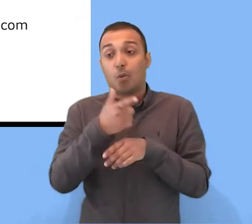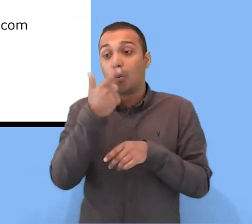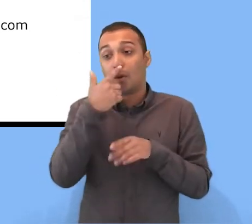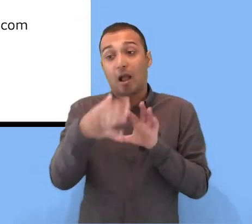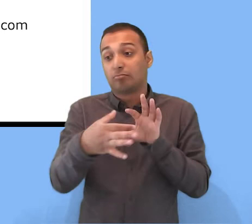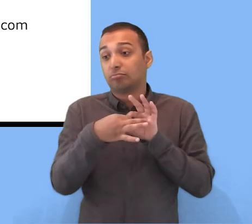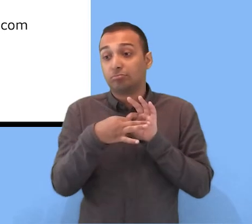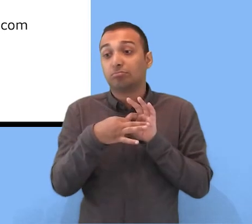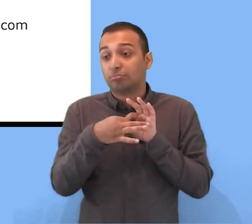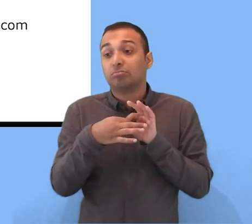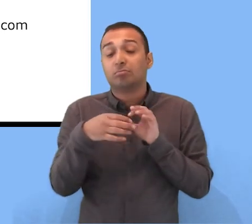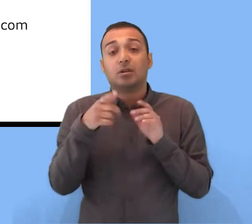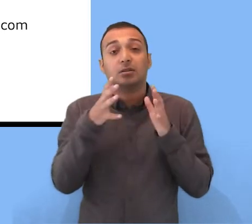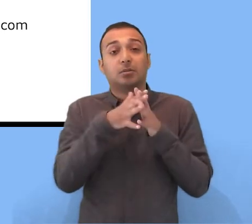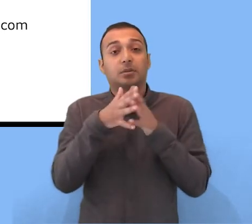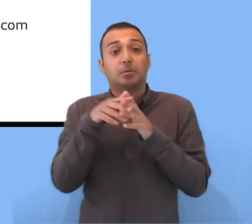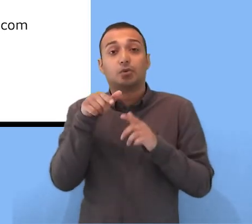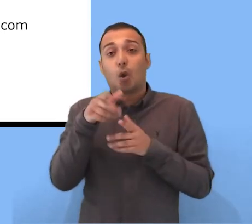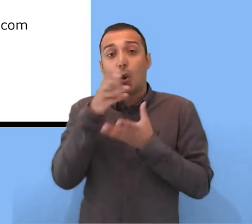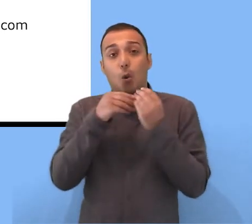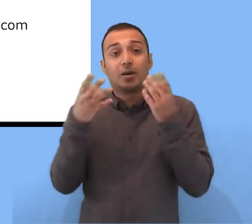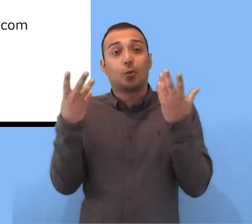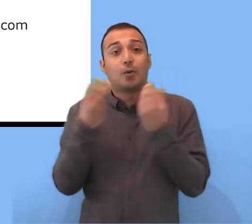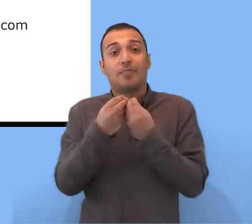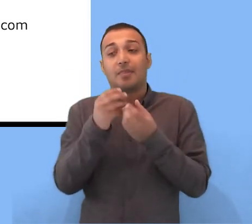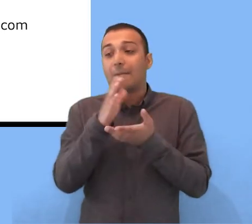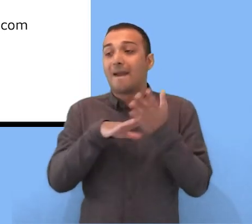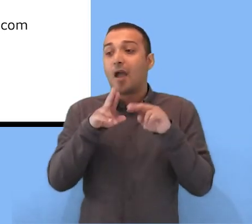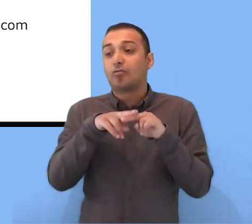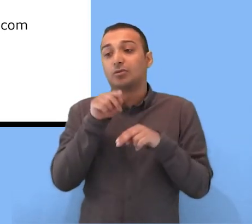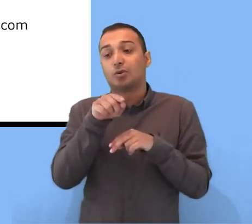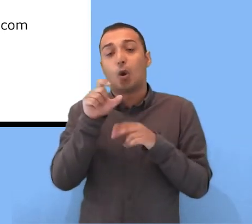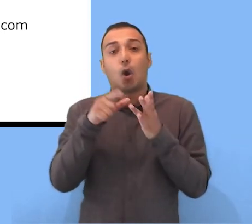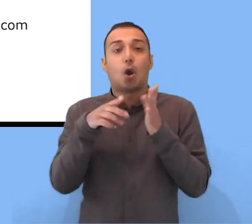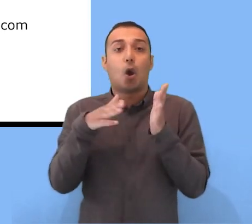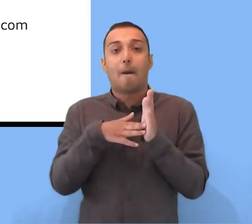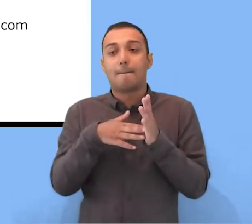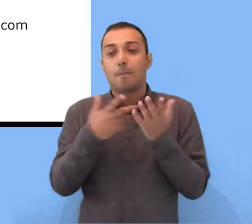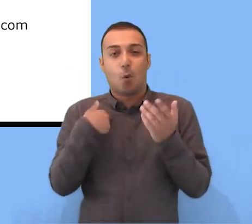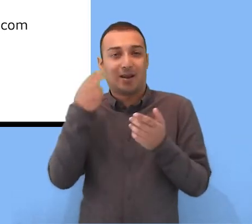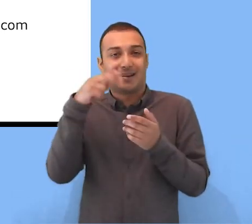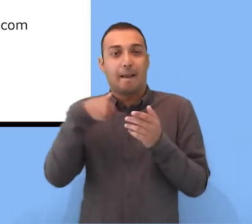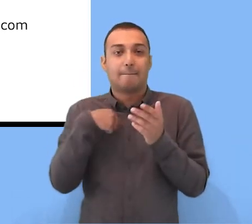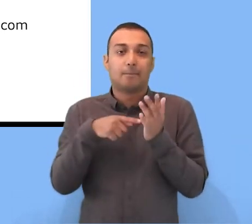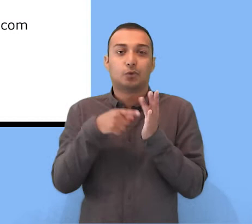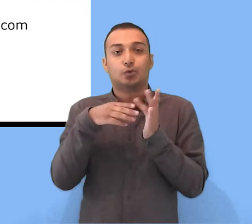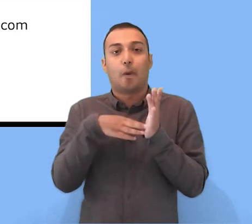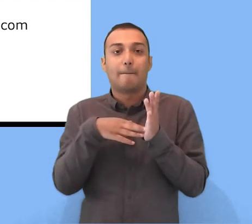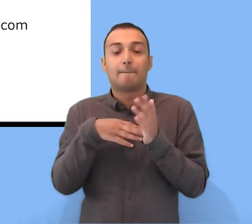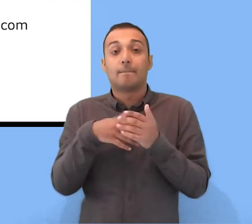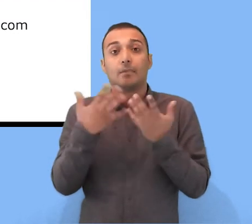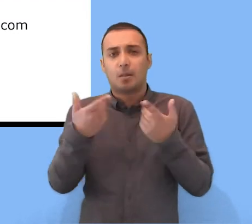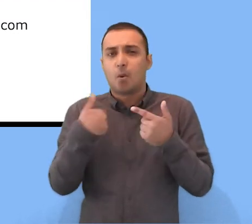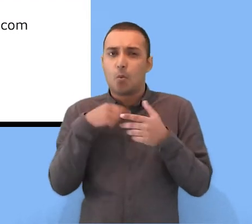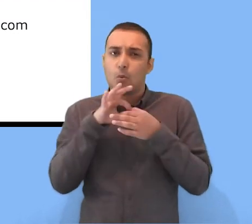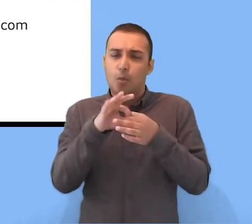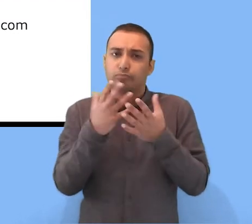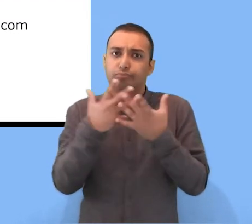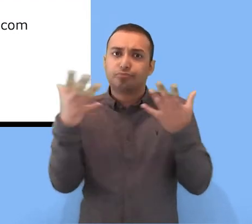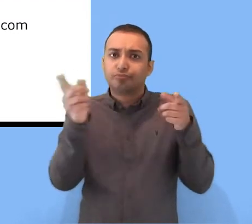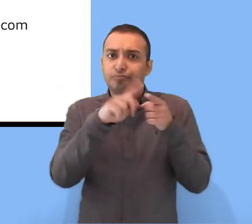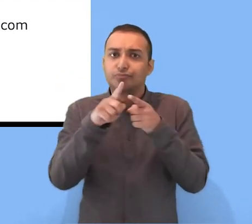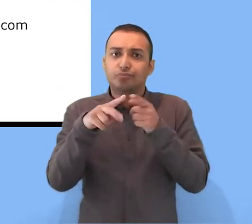touch with me, Tom at learningwithparents.com, or through our website. And we're working with a lot of great organisations, one of